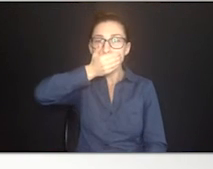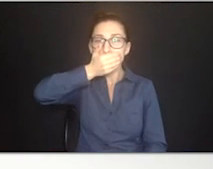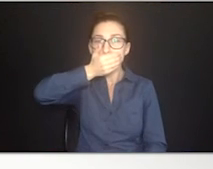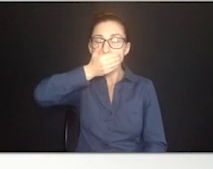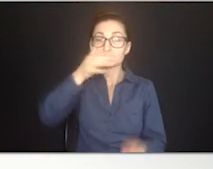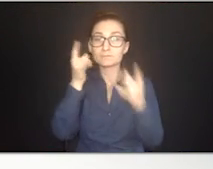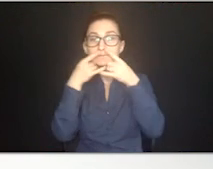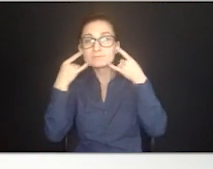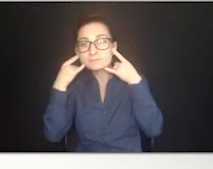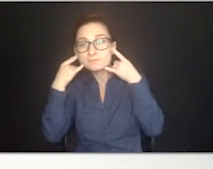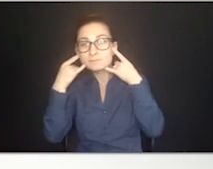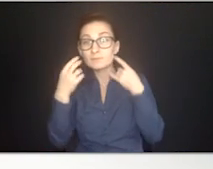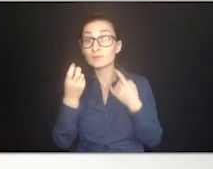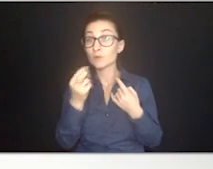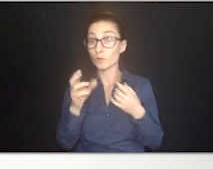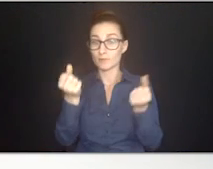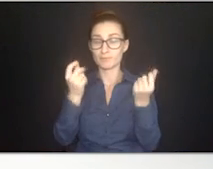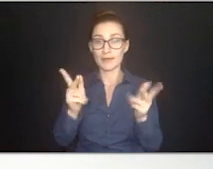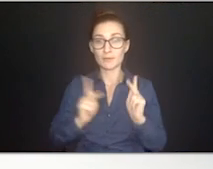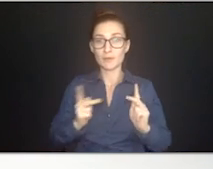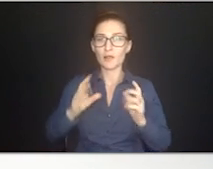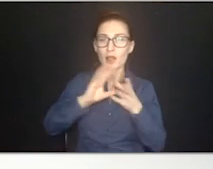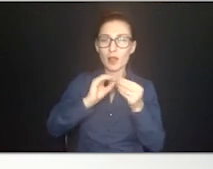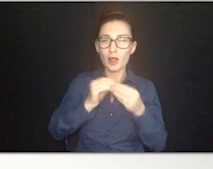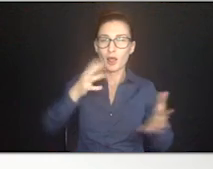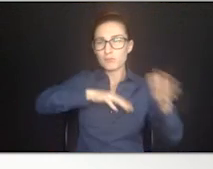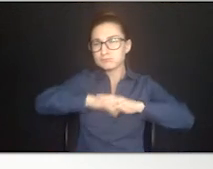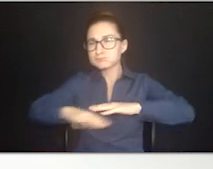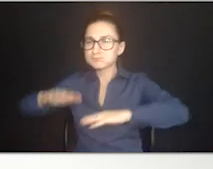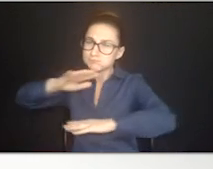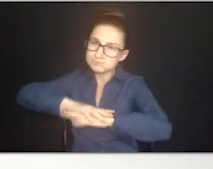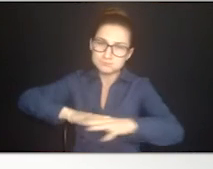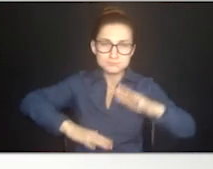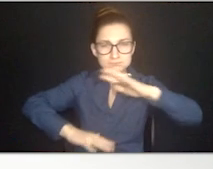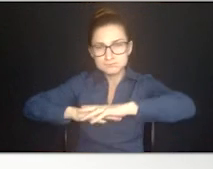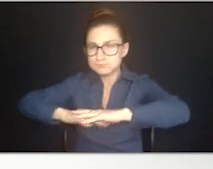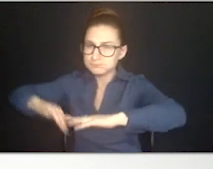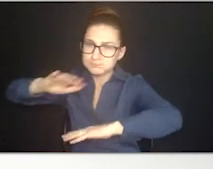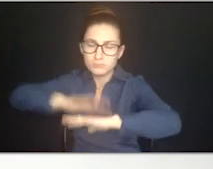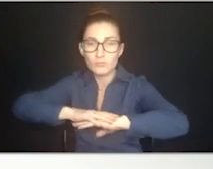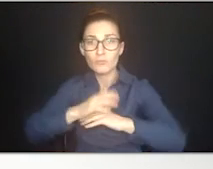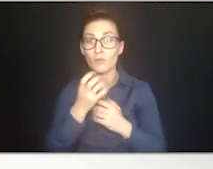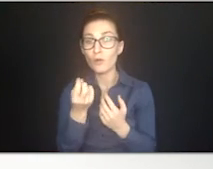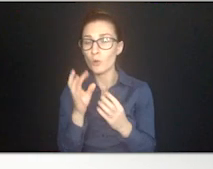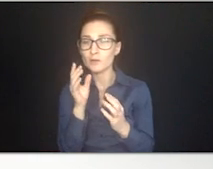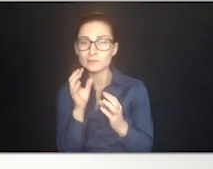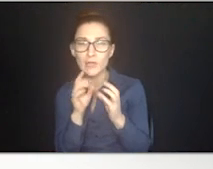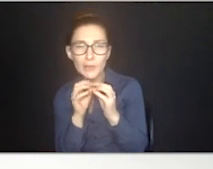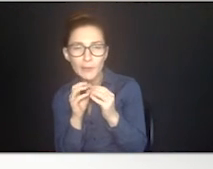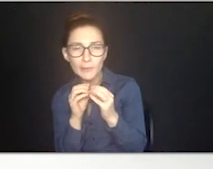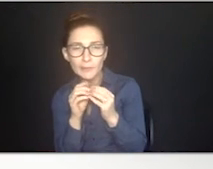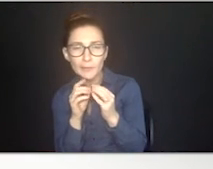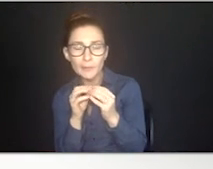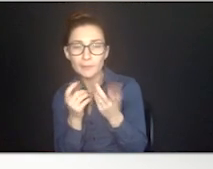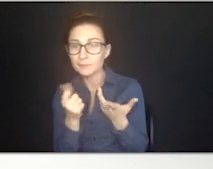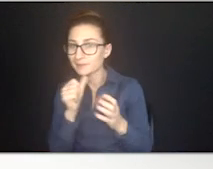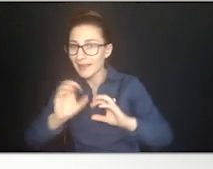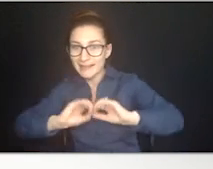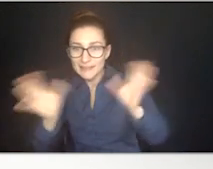often we speak more than one at a time, or how often we mumble or do not pronunciate as clearly as we possibly